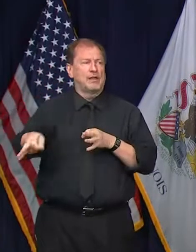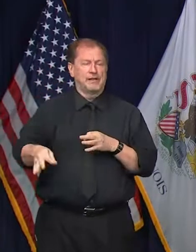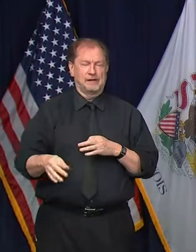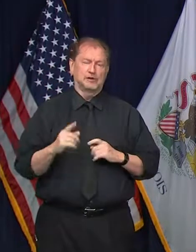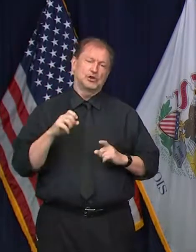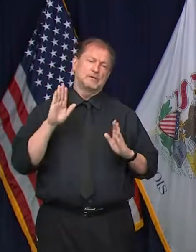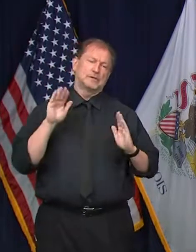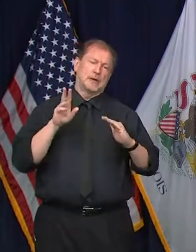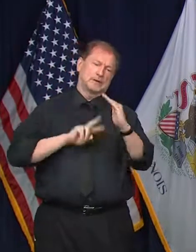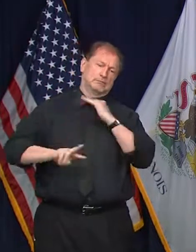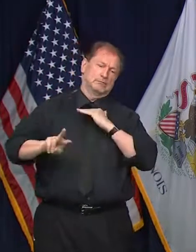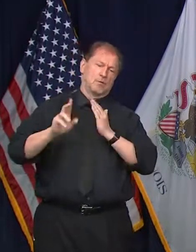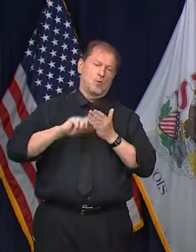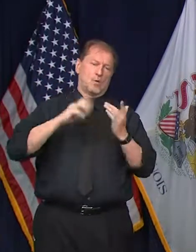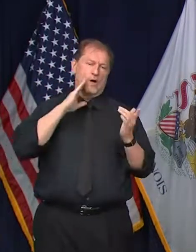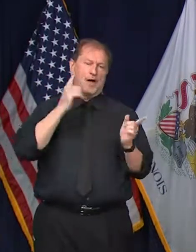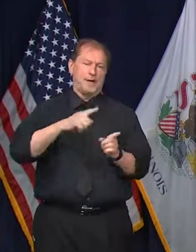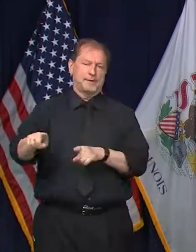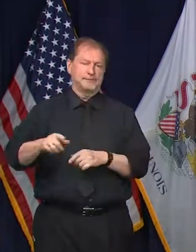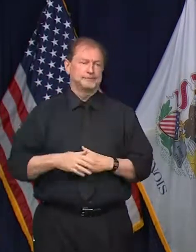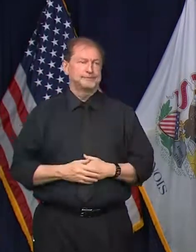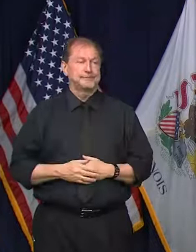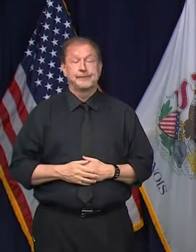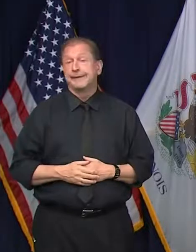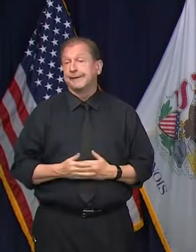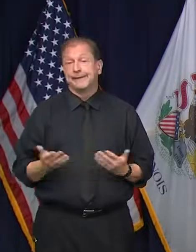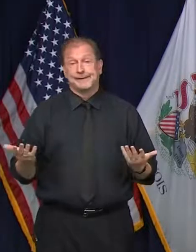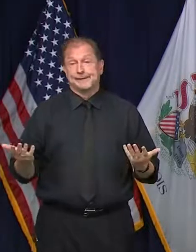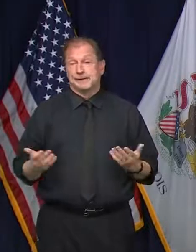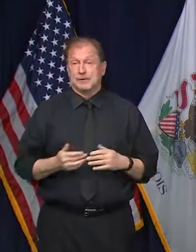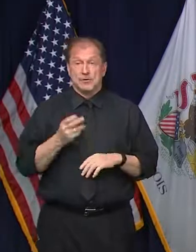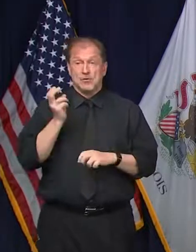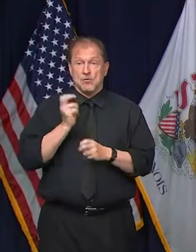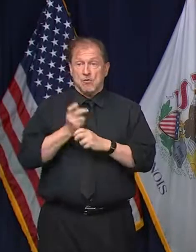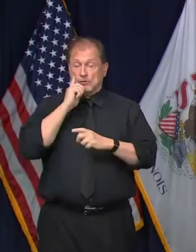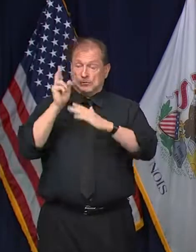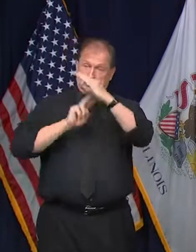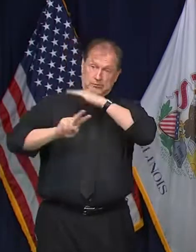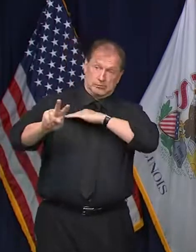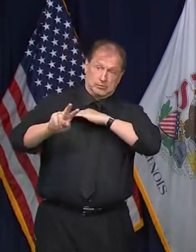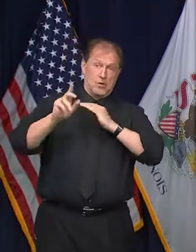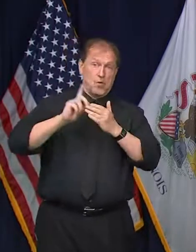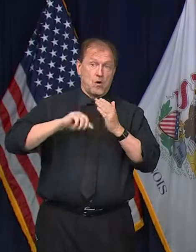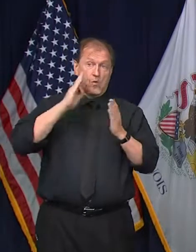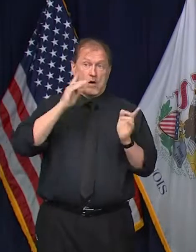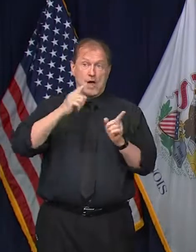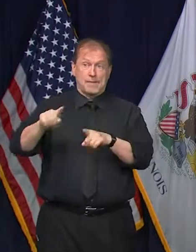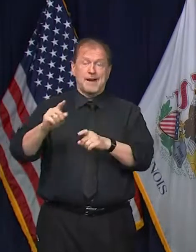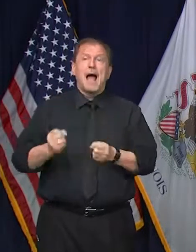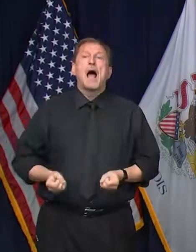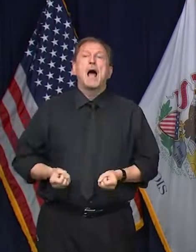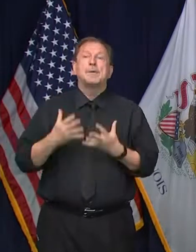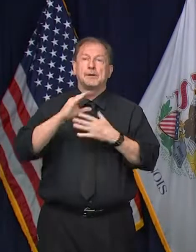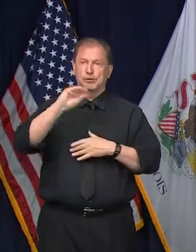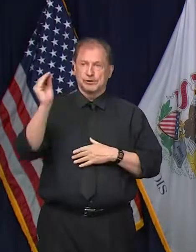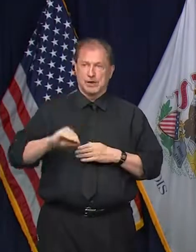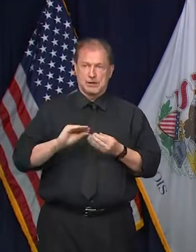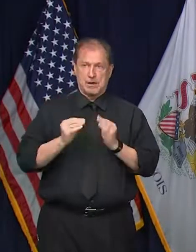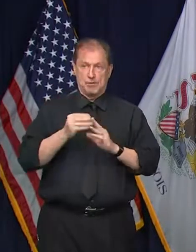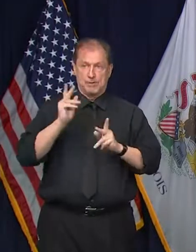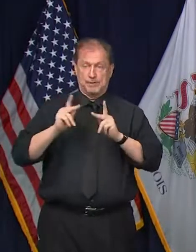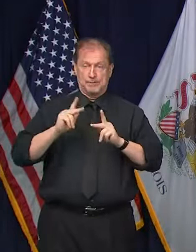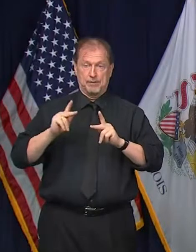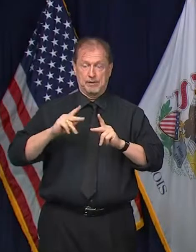anticipated was going to happen. Well, you couldn't possibly anticipate that we would have a number of unemployment filings that